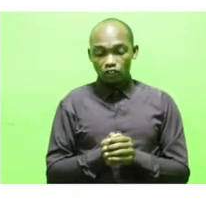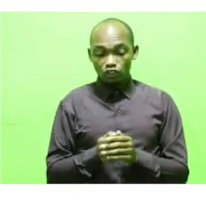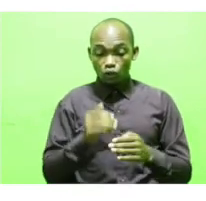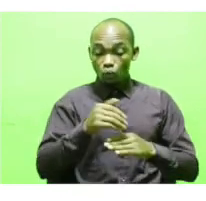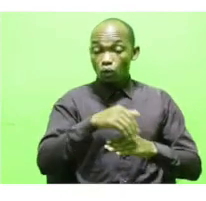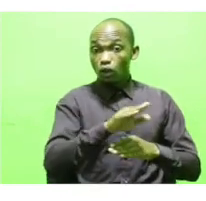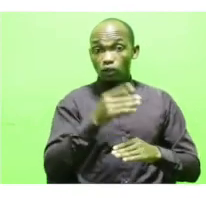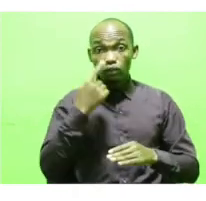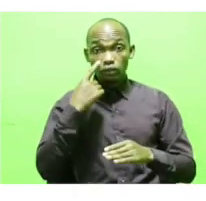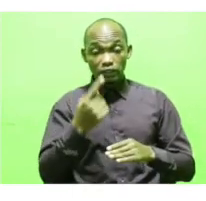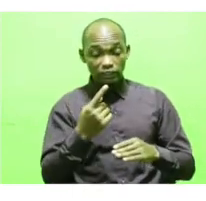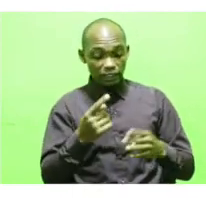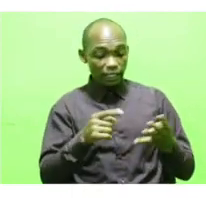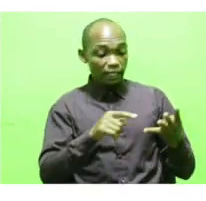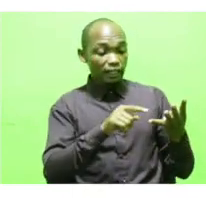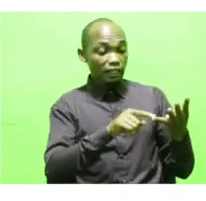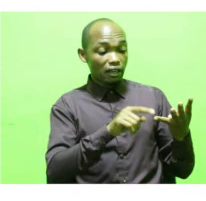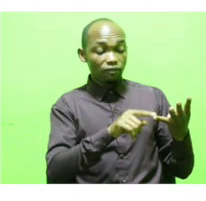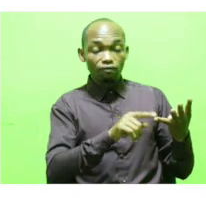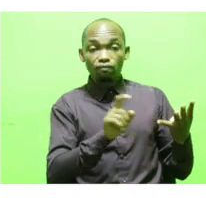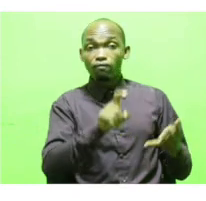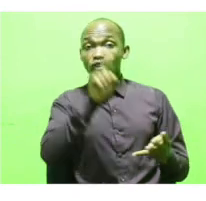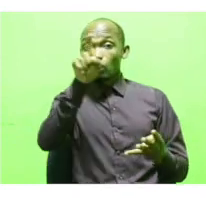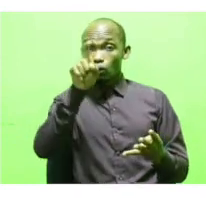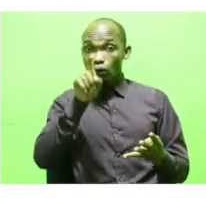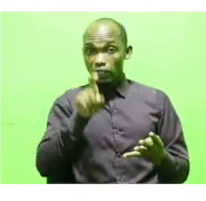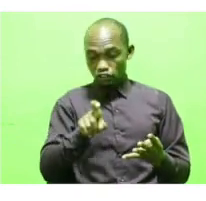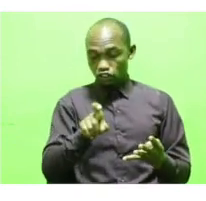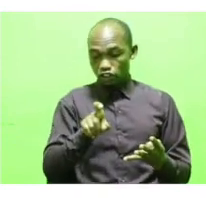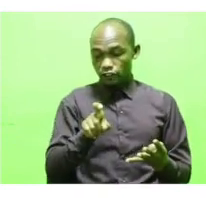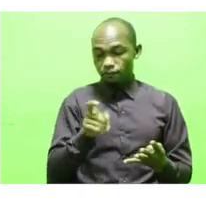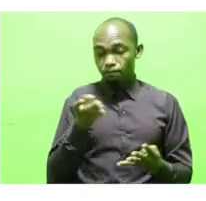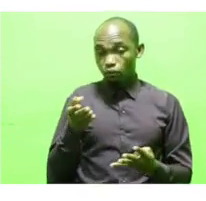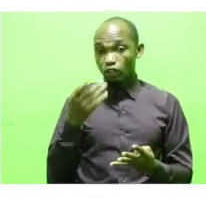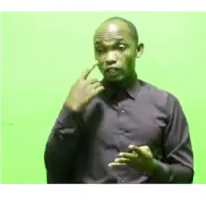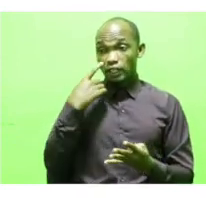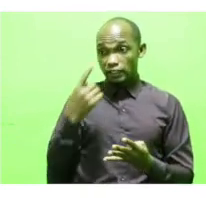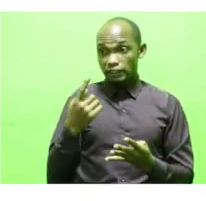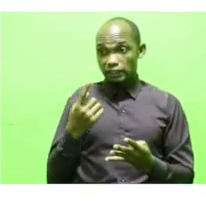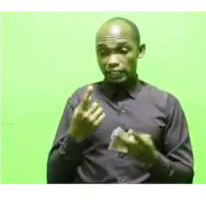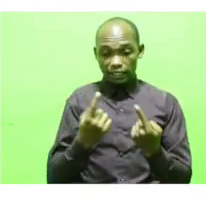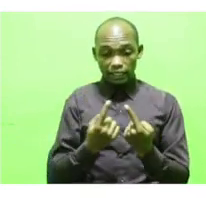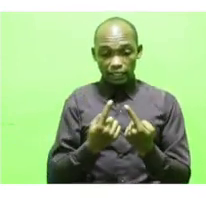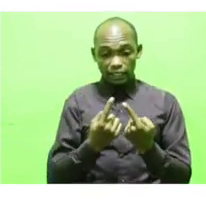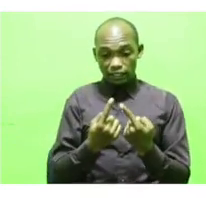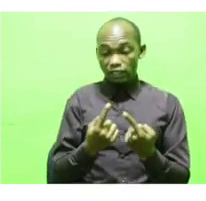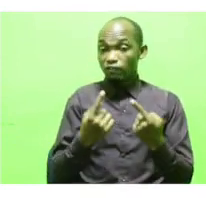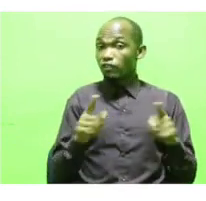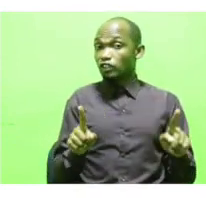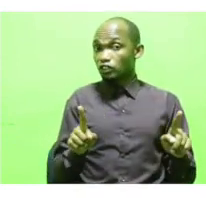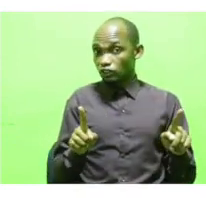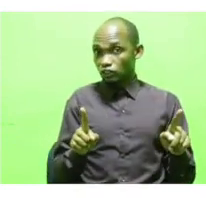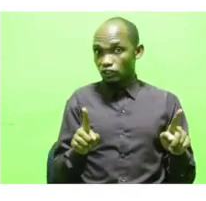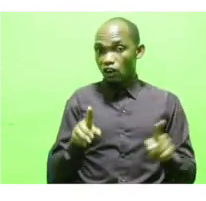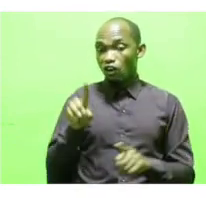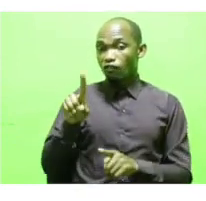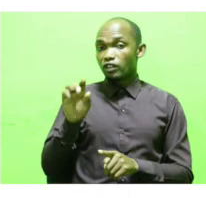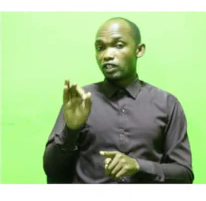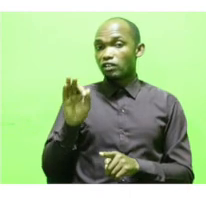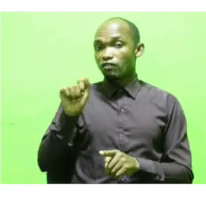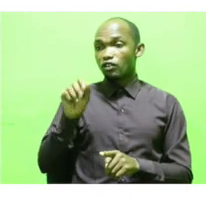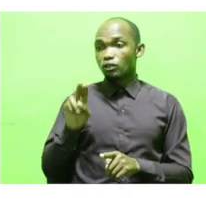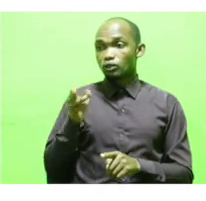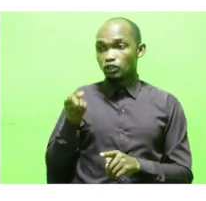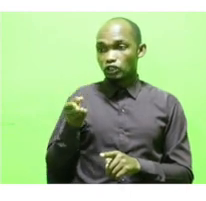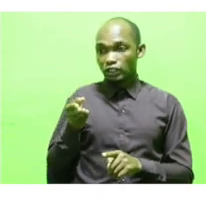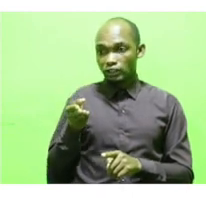Moving on to our fourth question, we are told to distinguish between diffuse growth and localized growth and name the kingdoms